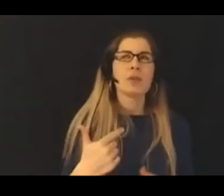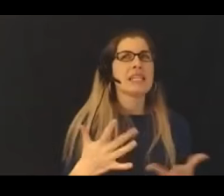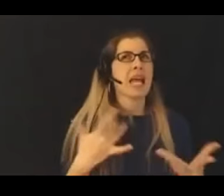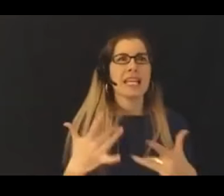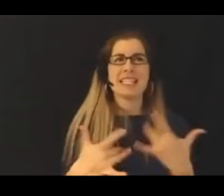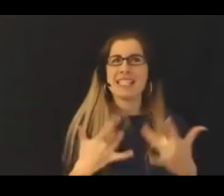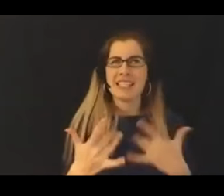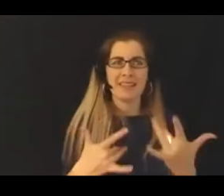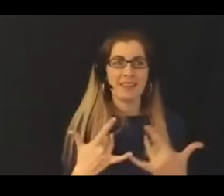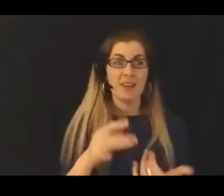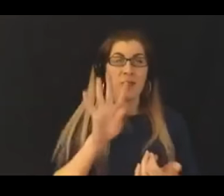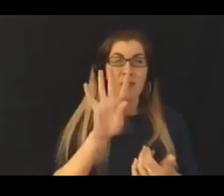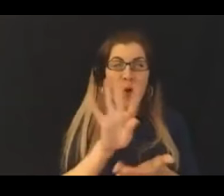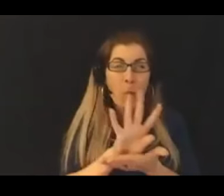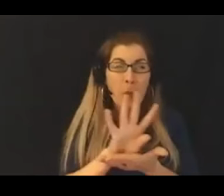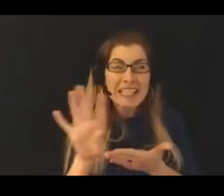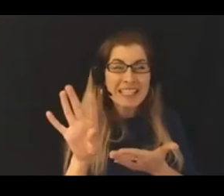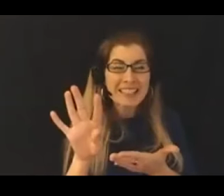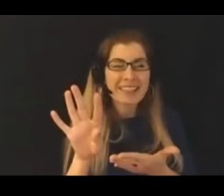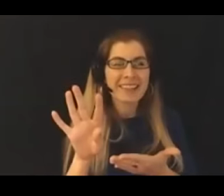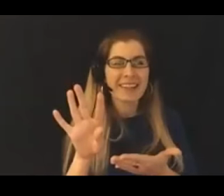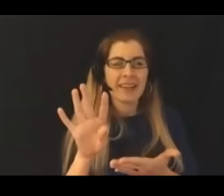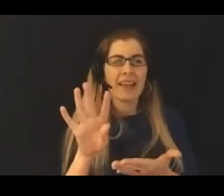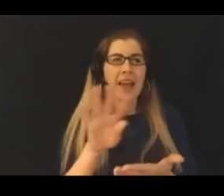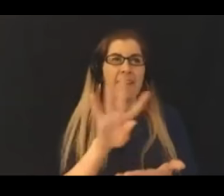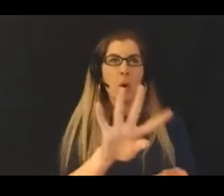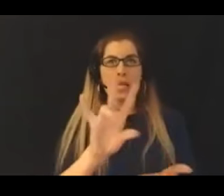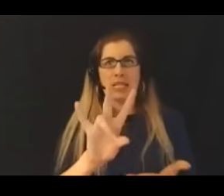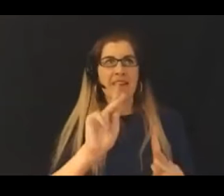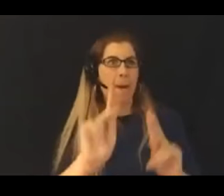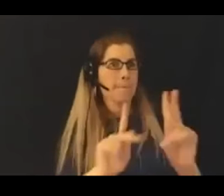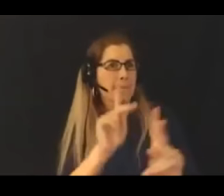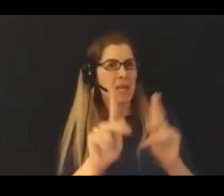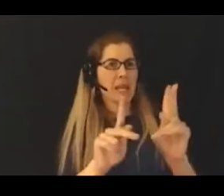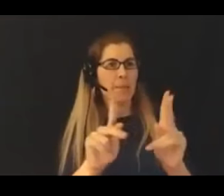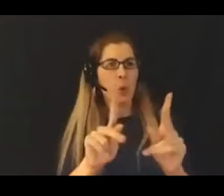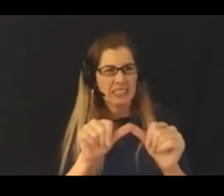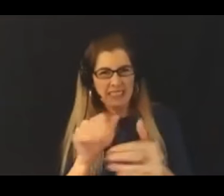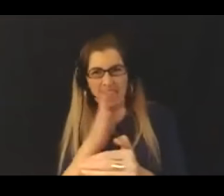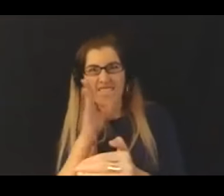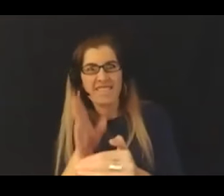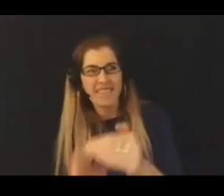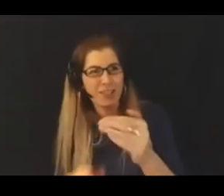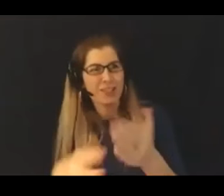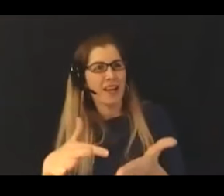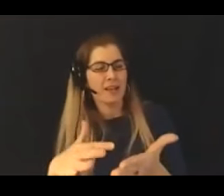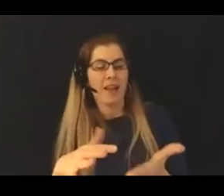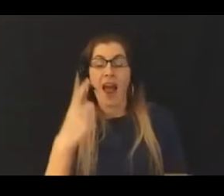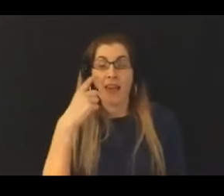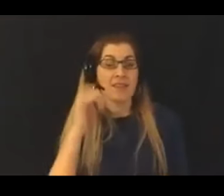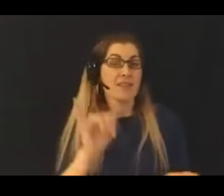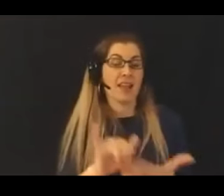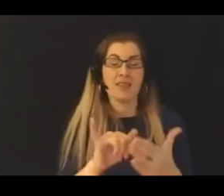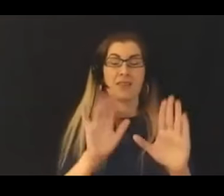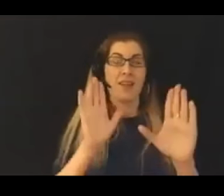in only 4 weeks' time, we had 47 people complete the study, which was just, in my book, fantastic.